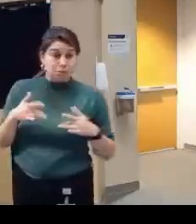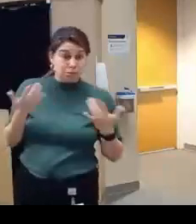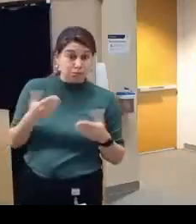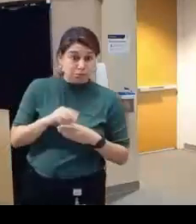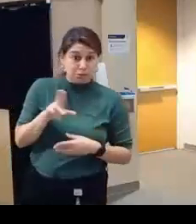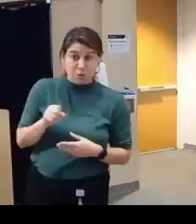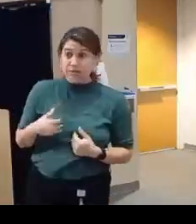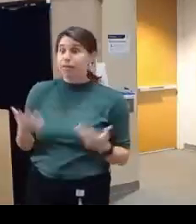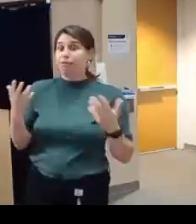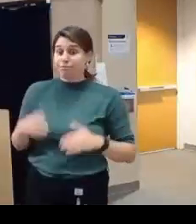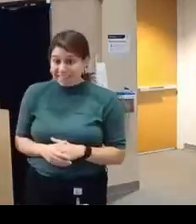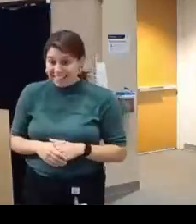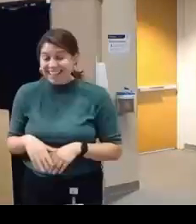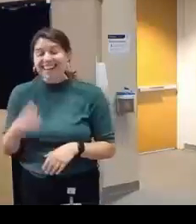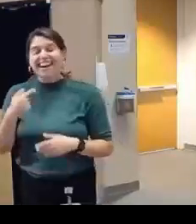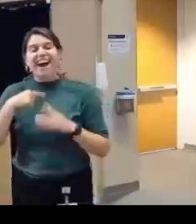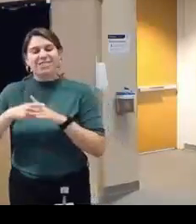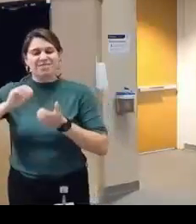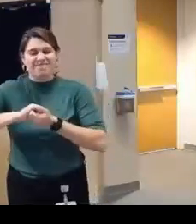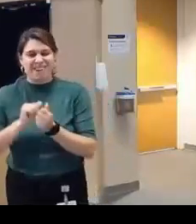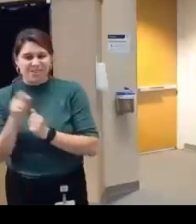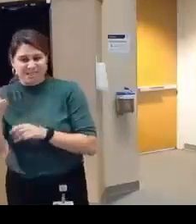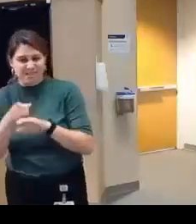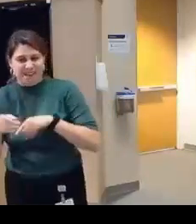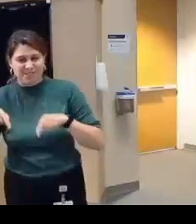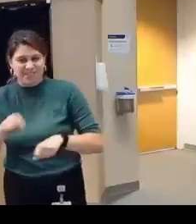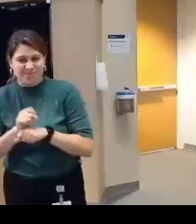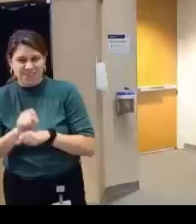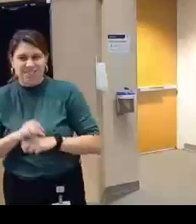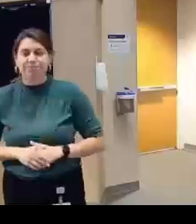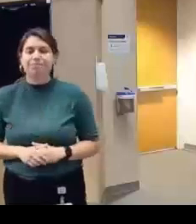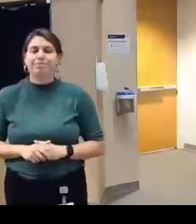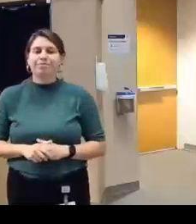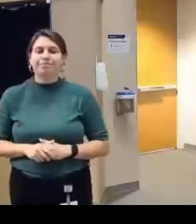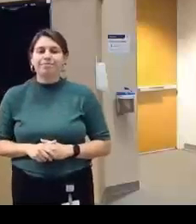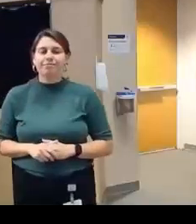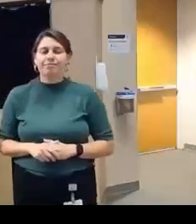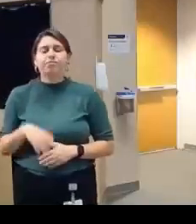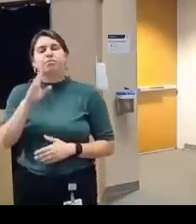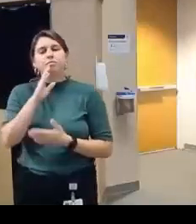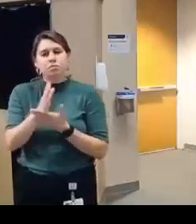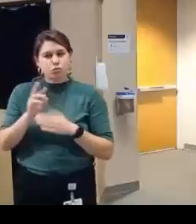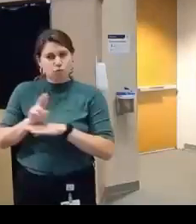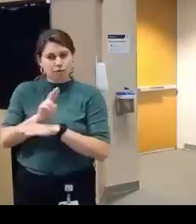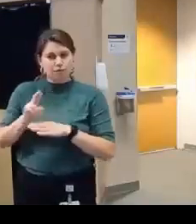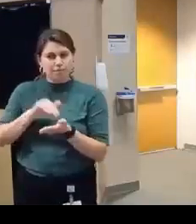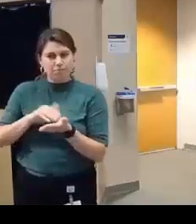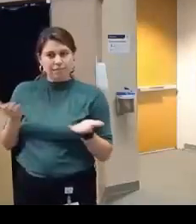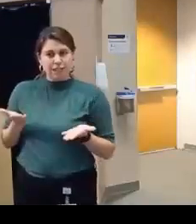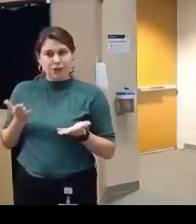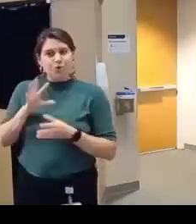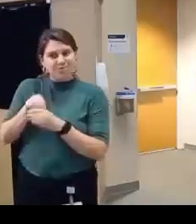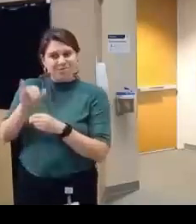States. And so I started partnering with him after this work. And actually some of the residents here were a part of this